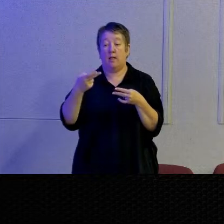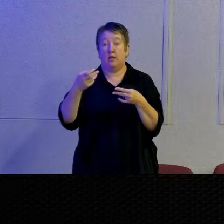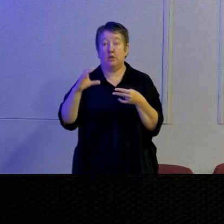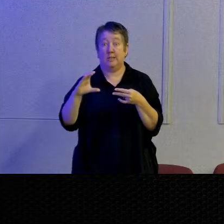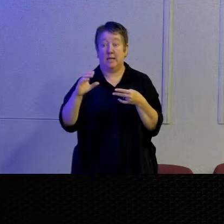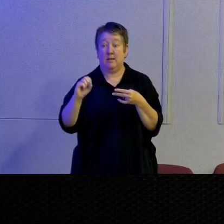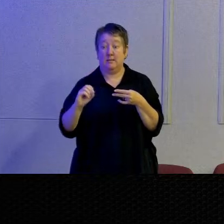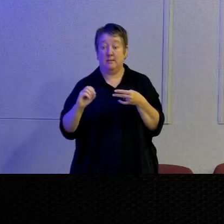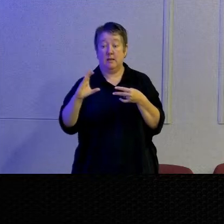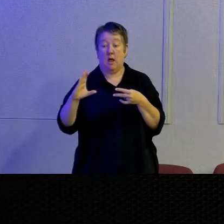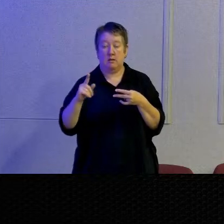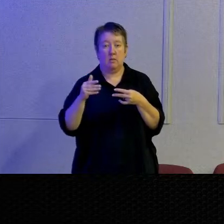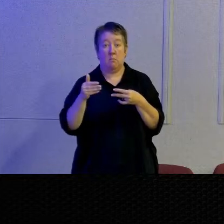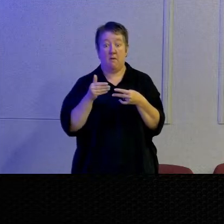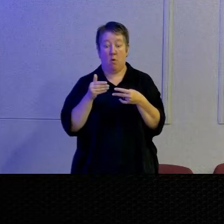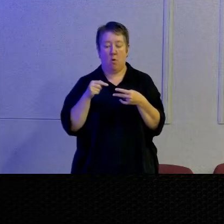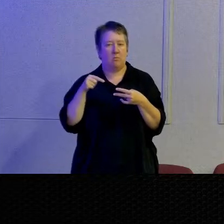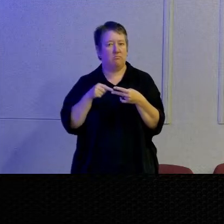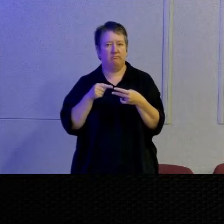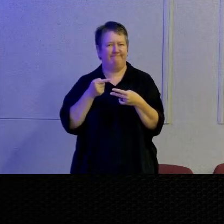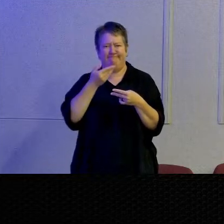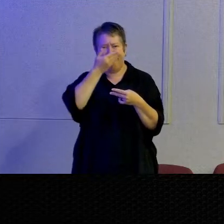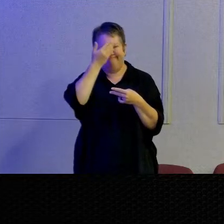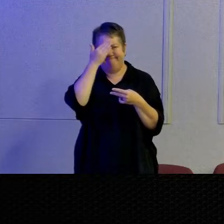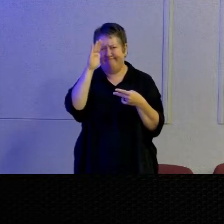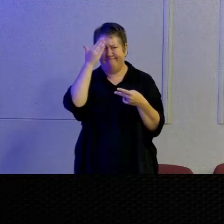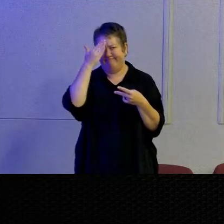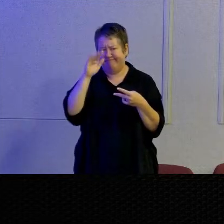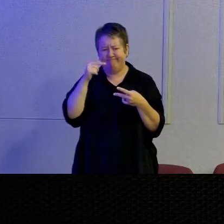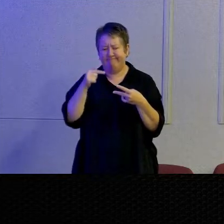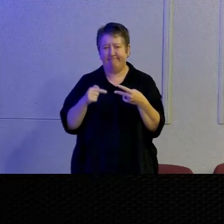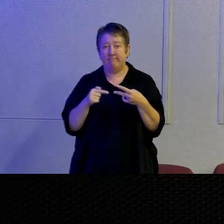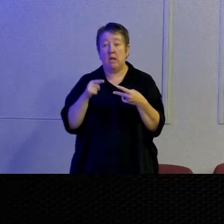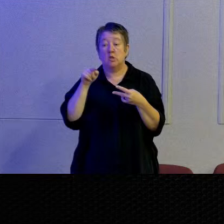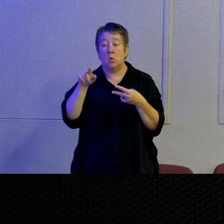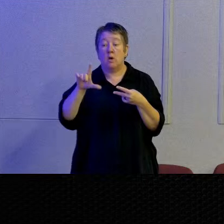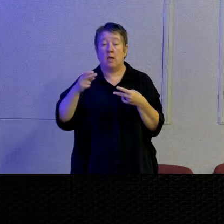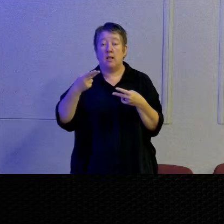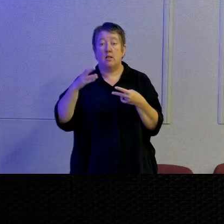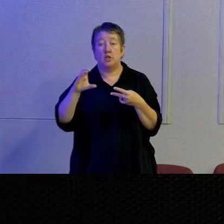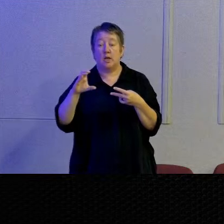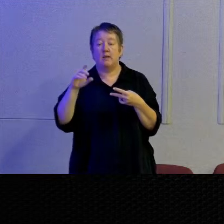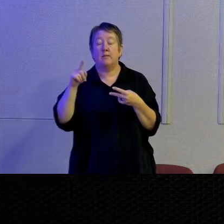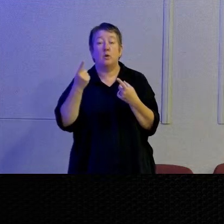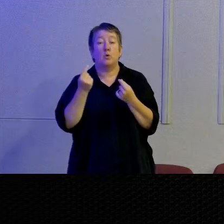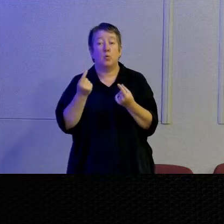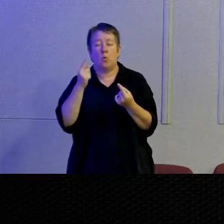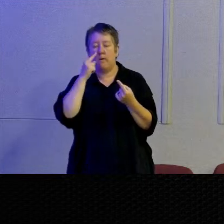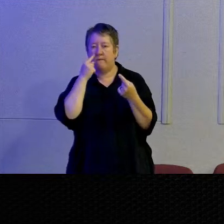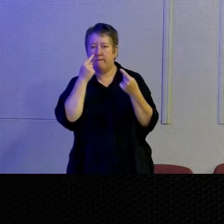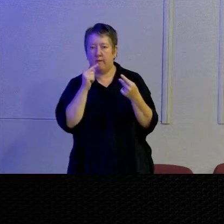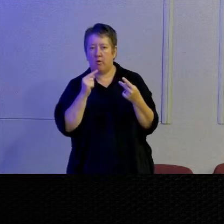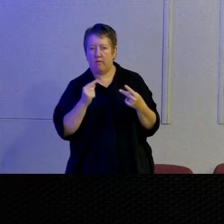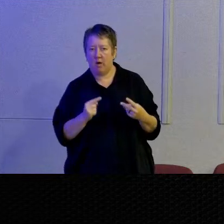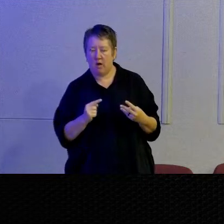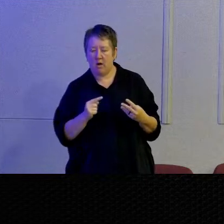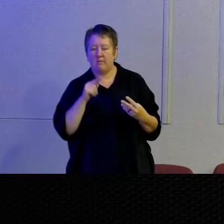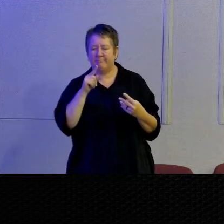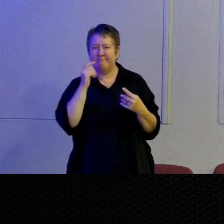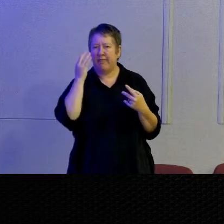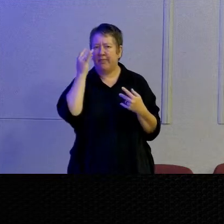the LHC has been doing is verifying those two lines of the theory, very important aspect of the